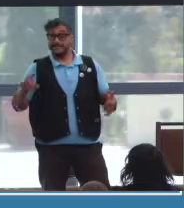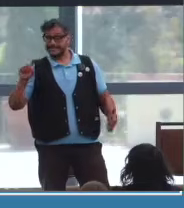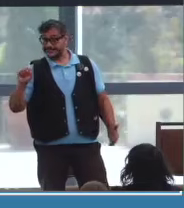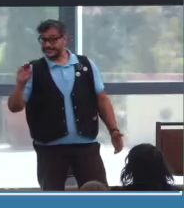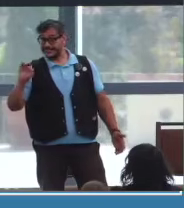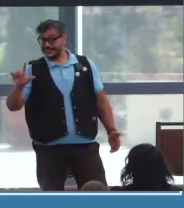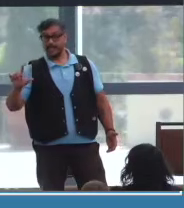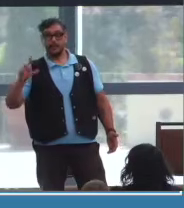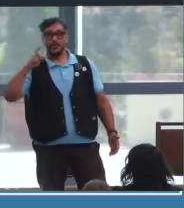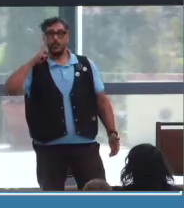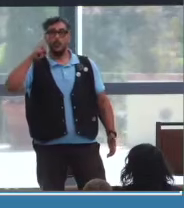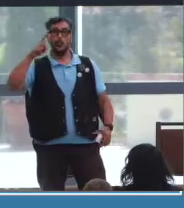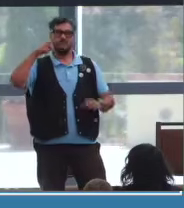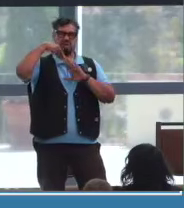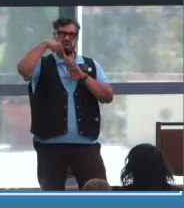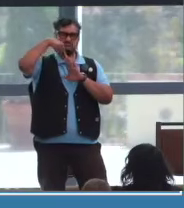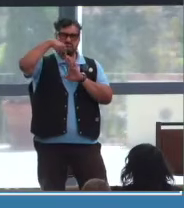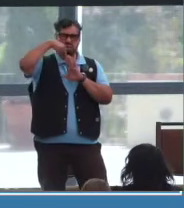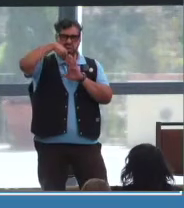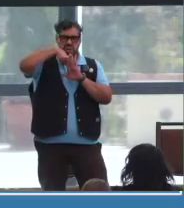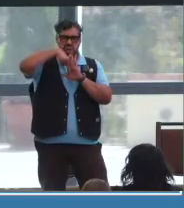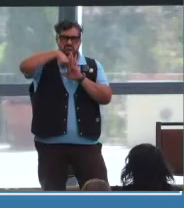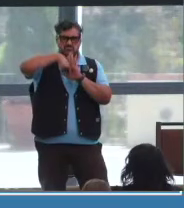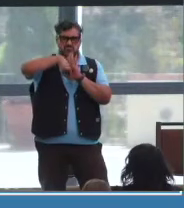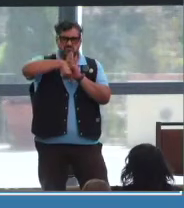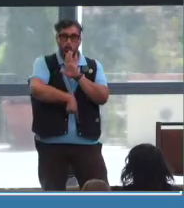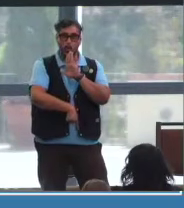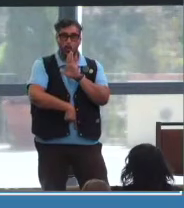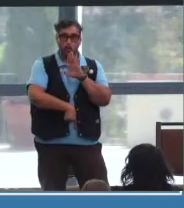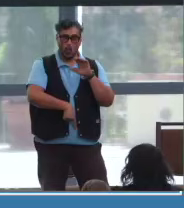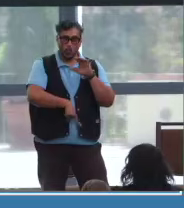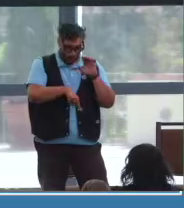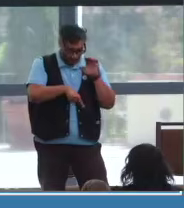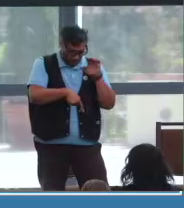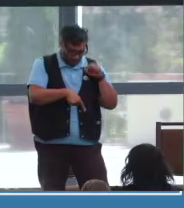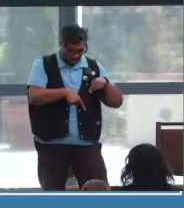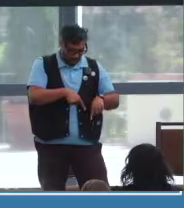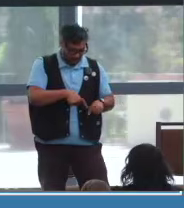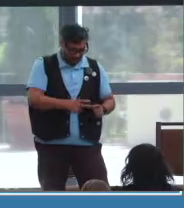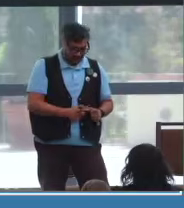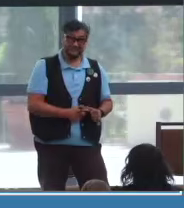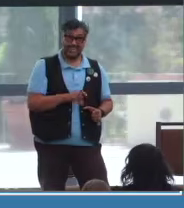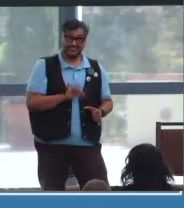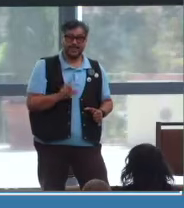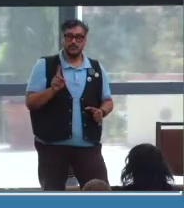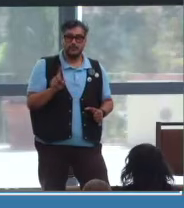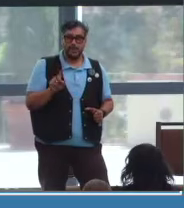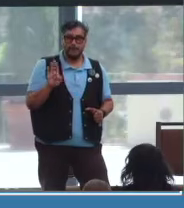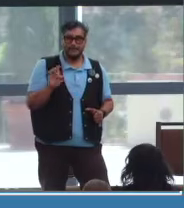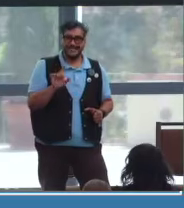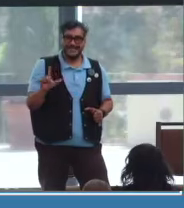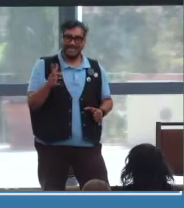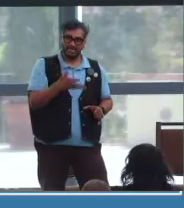can actually traffic and enter those deep tissues. And that's where we believe a lot of the quote unquote pathogenic B cells